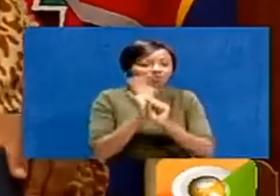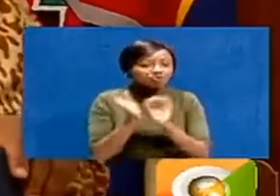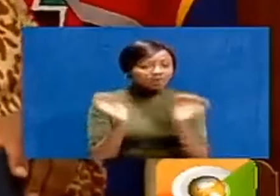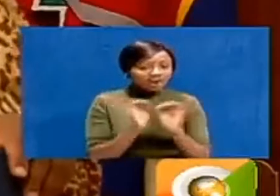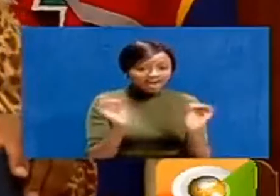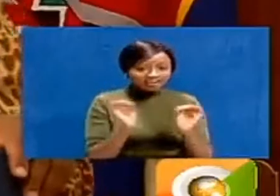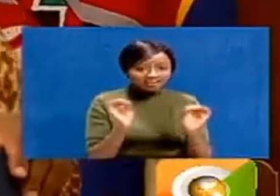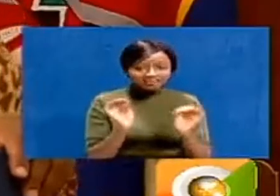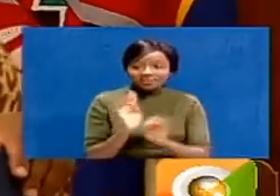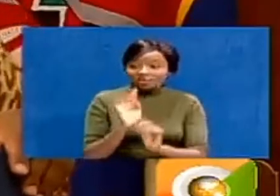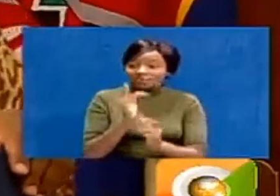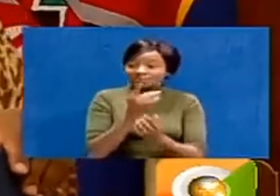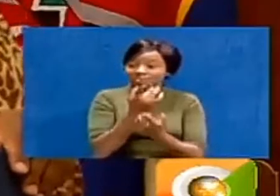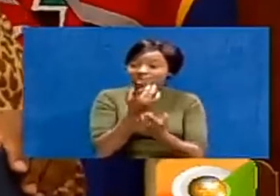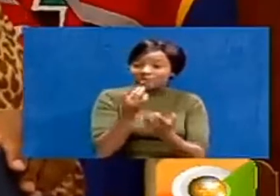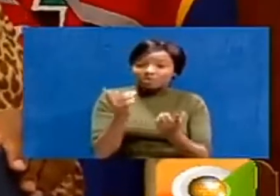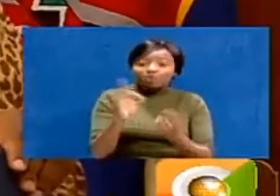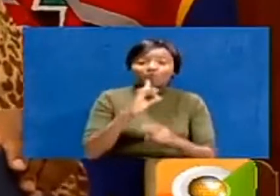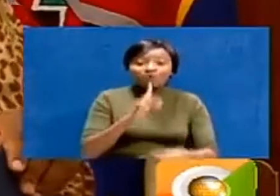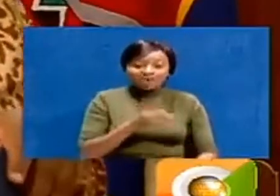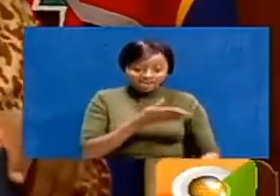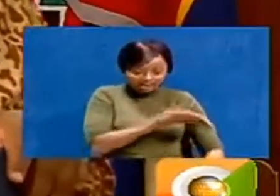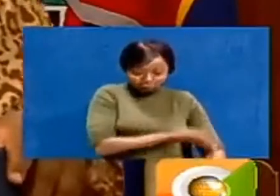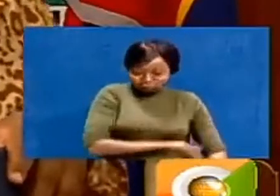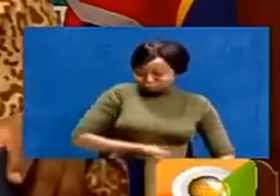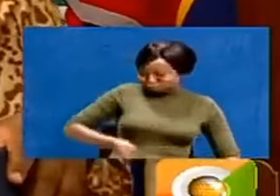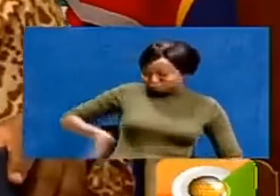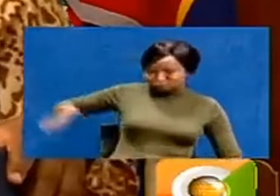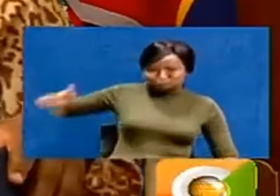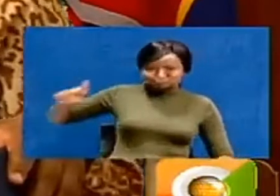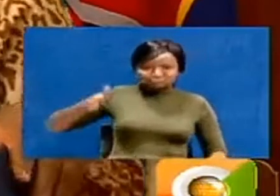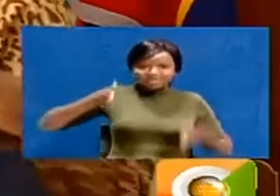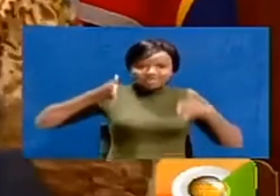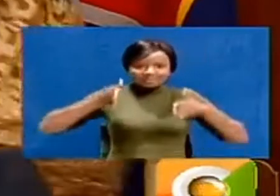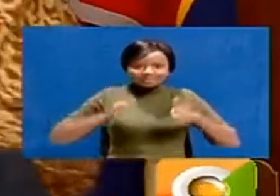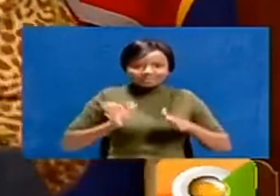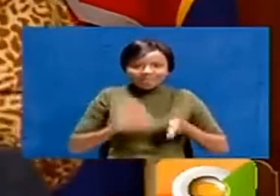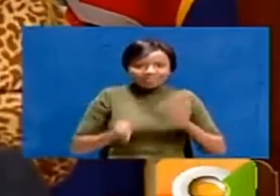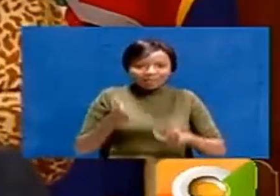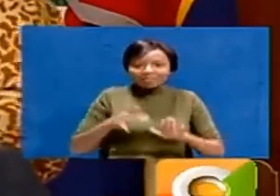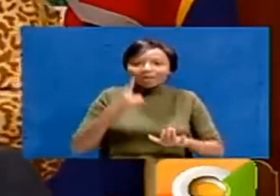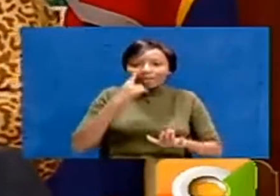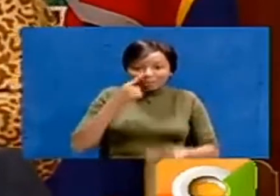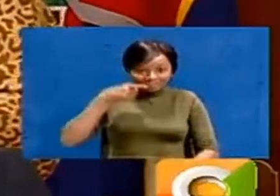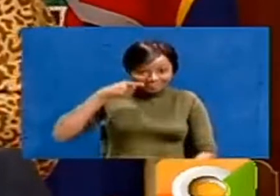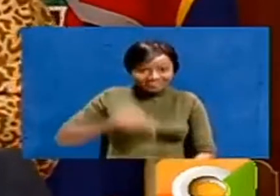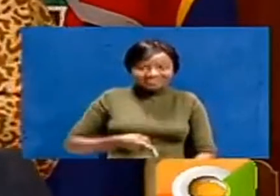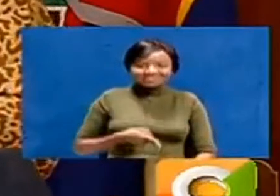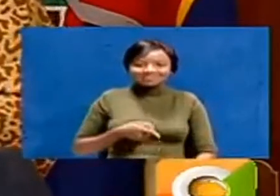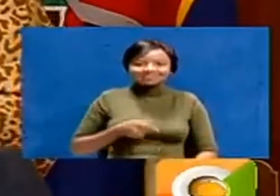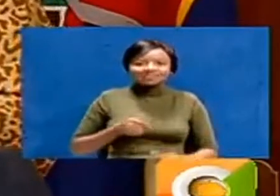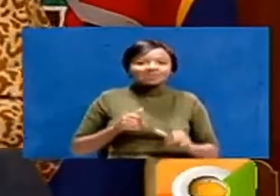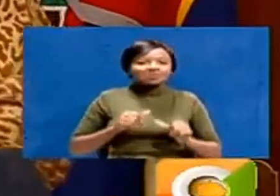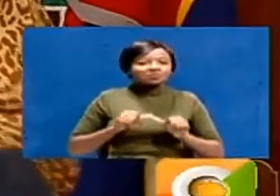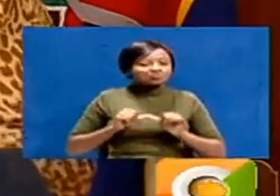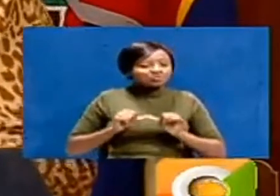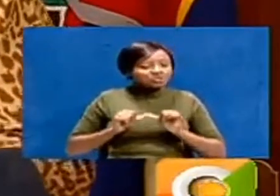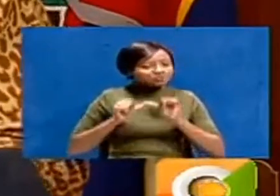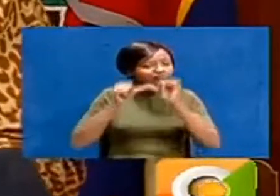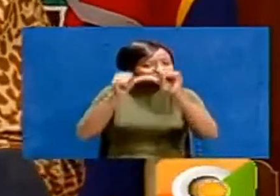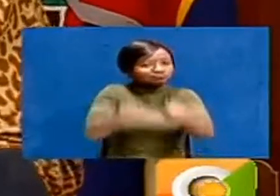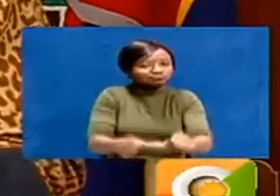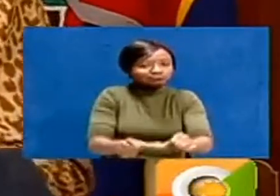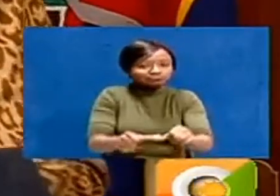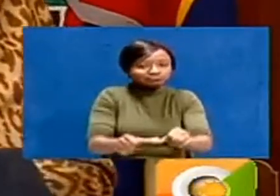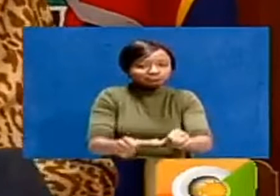the nationwide dusk to dawn curfew that is currently in force will be extended